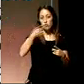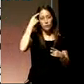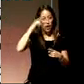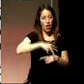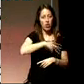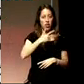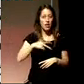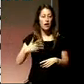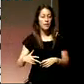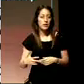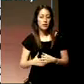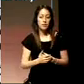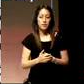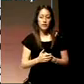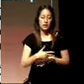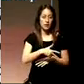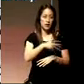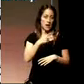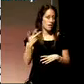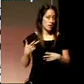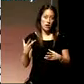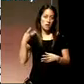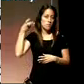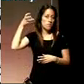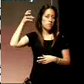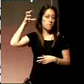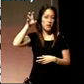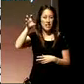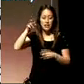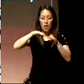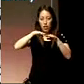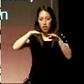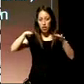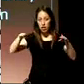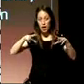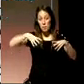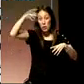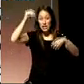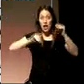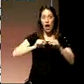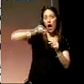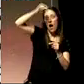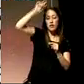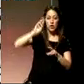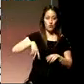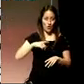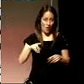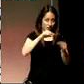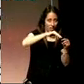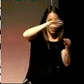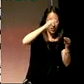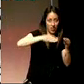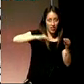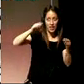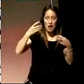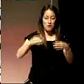find the hills very steep, but in the Danish matter they are. The city is dated back to 900,